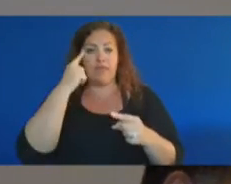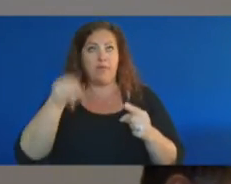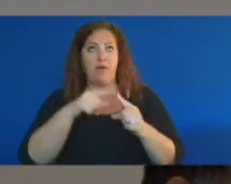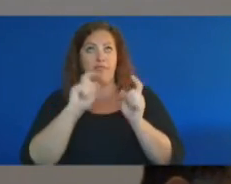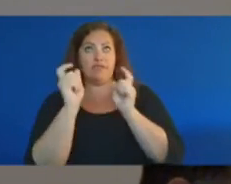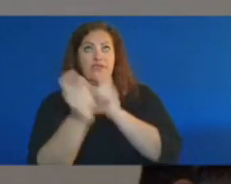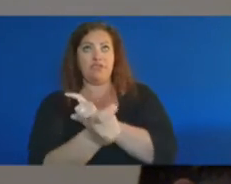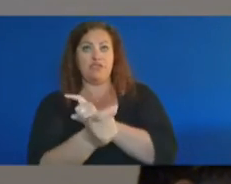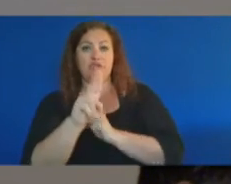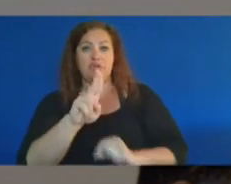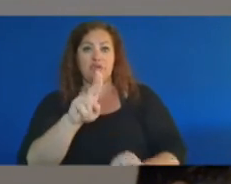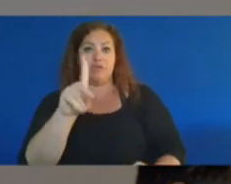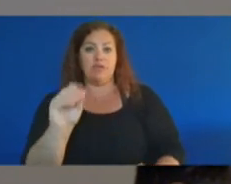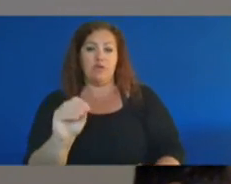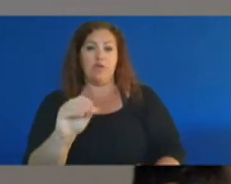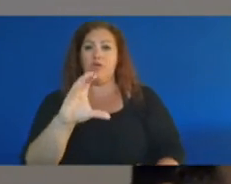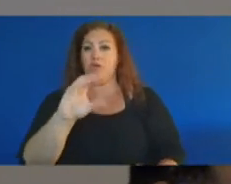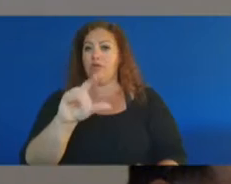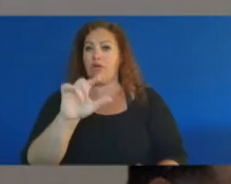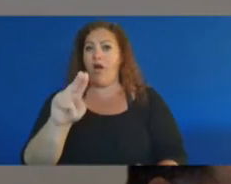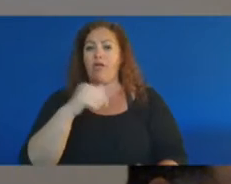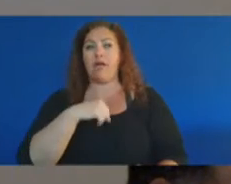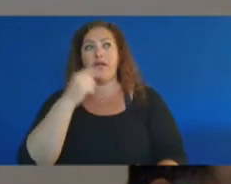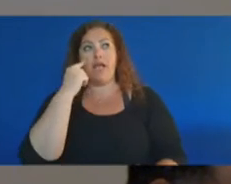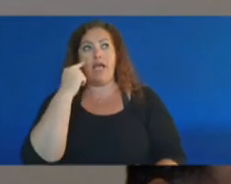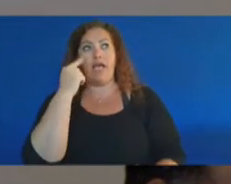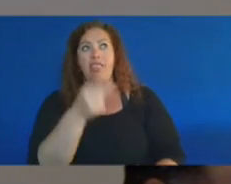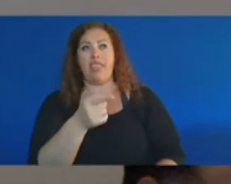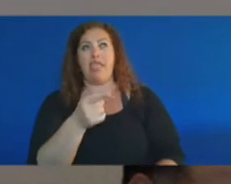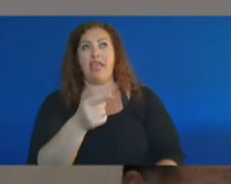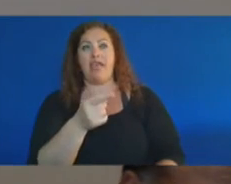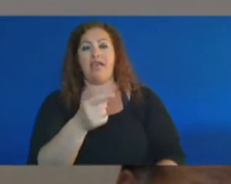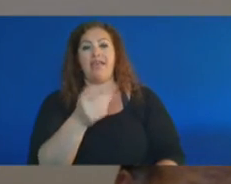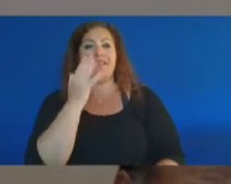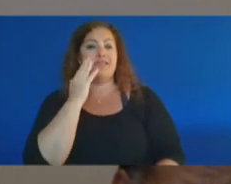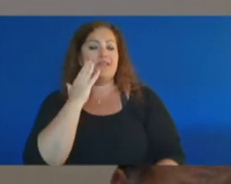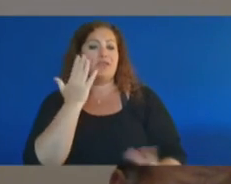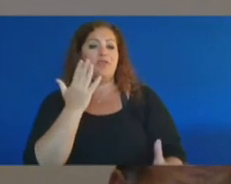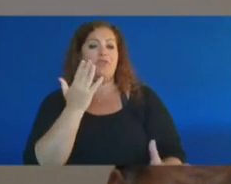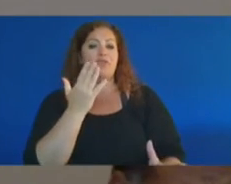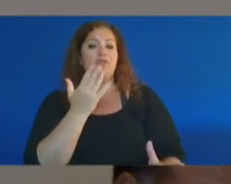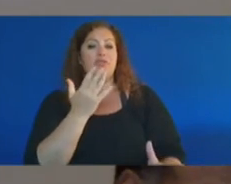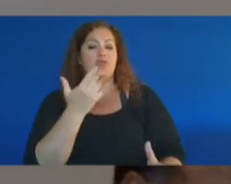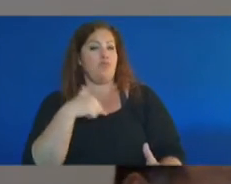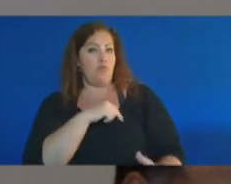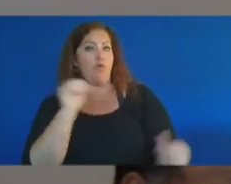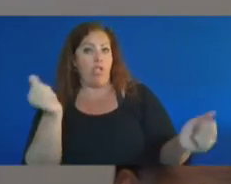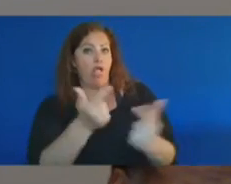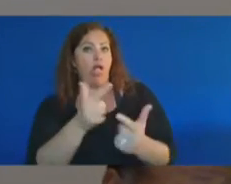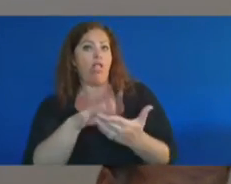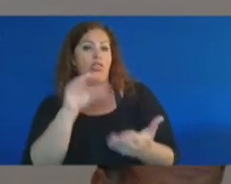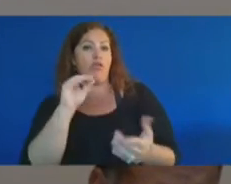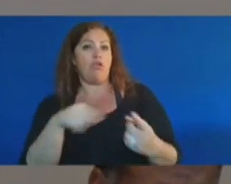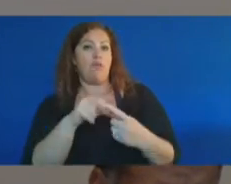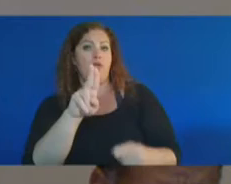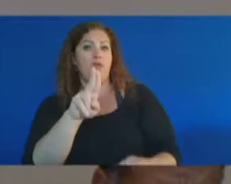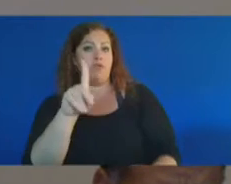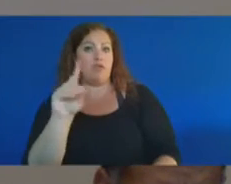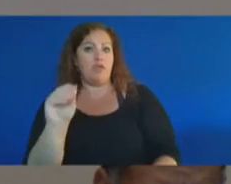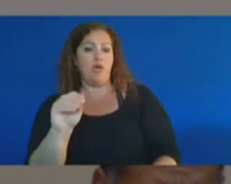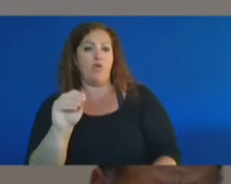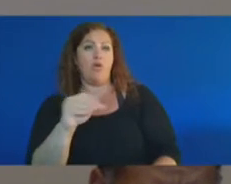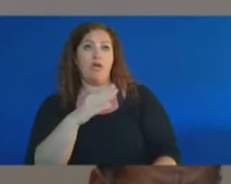Udo Colin I think that you know as we're both we're all learning about the Udo and so